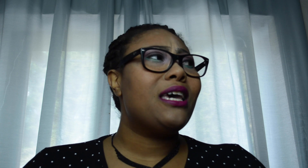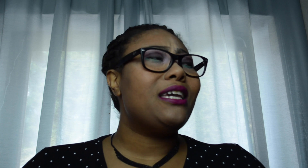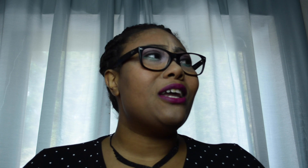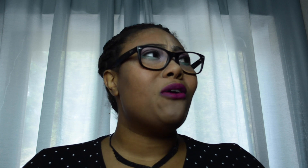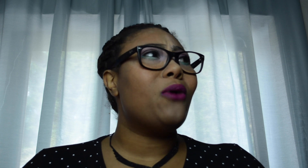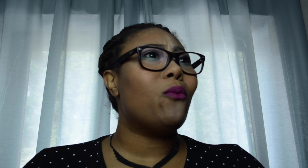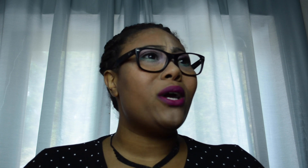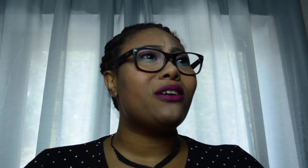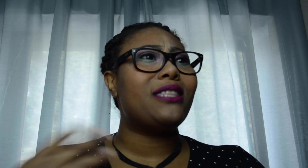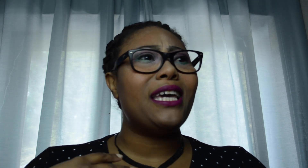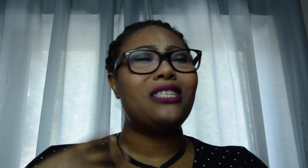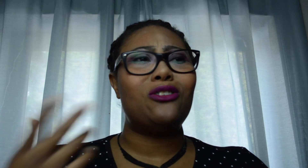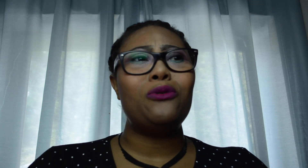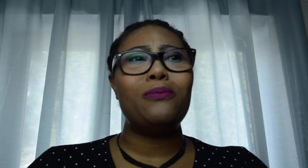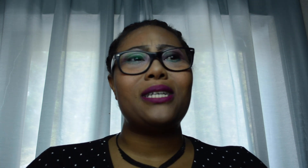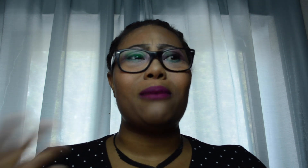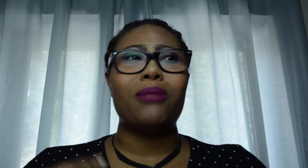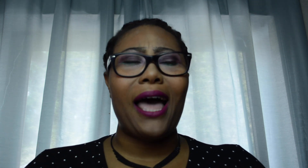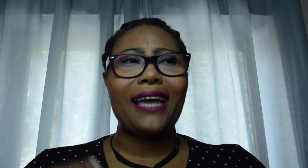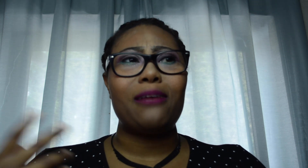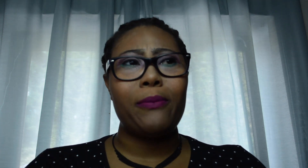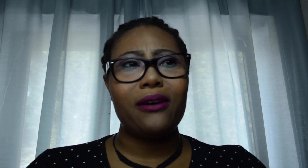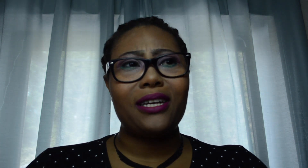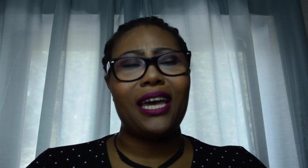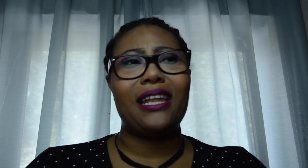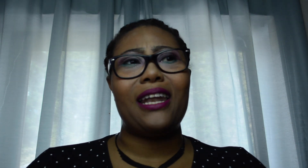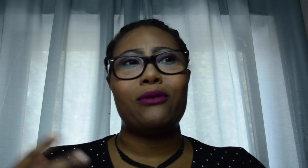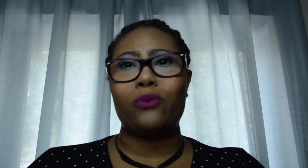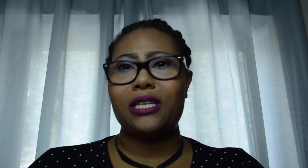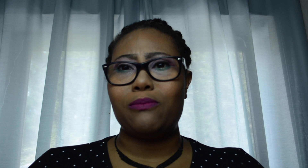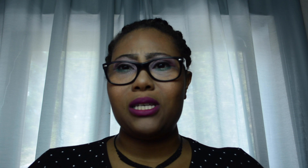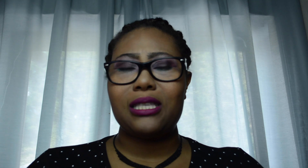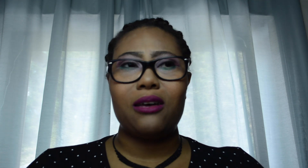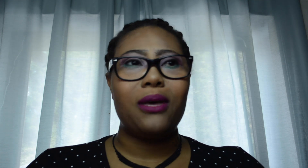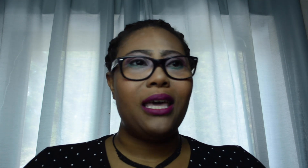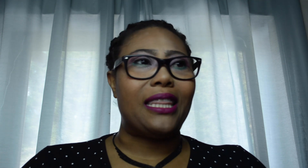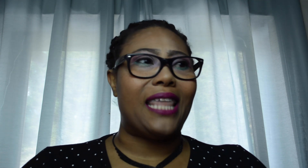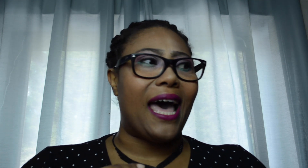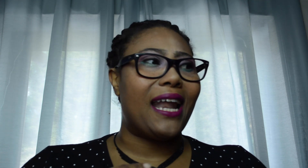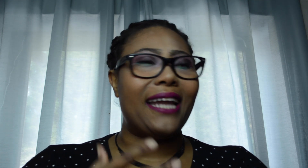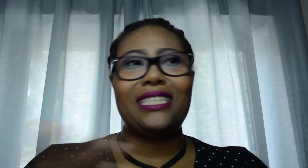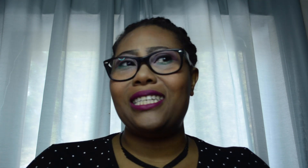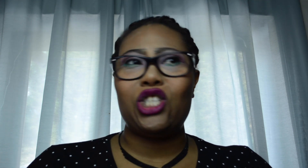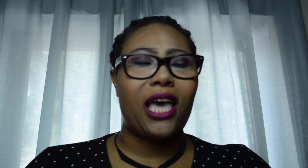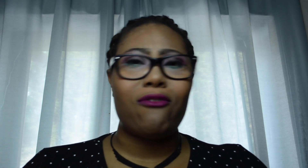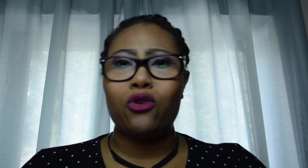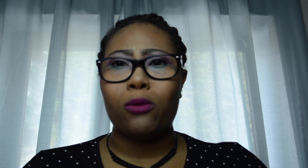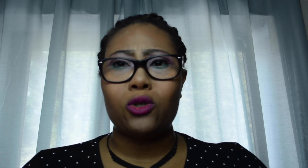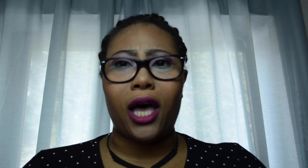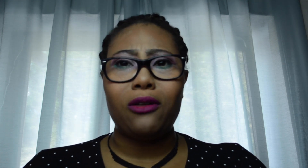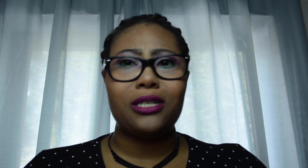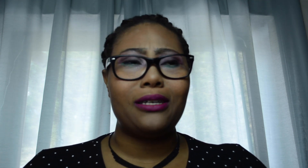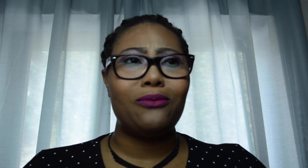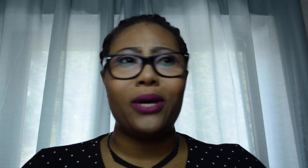intentions, you know, where they assume because I'm Black and I'm American and I was raised Muslim that I didn't just have a